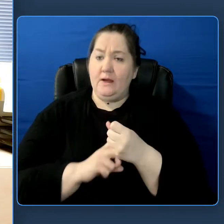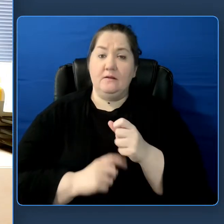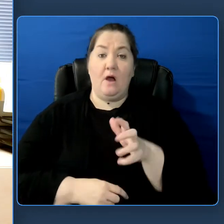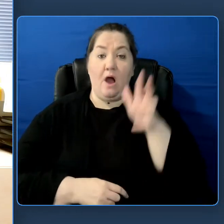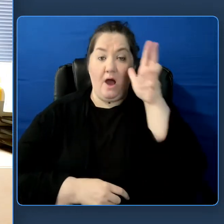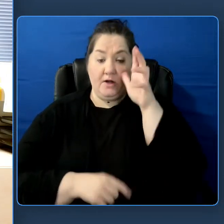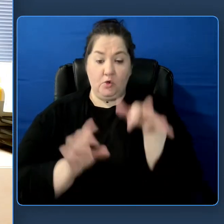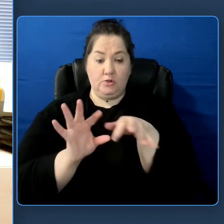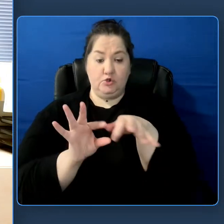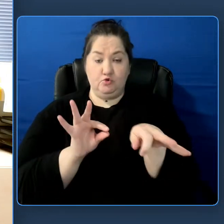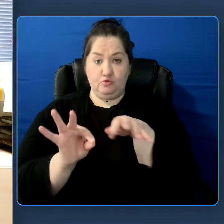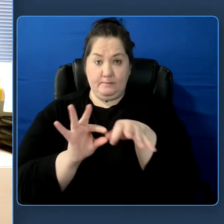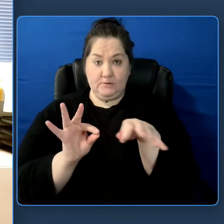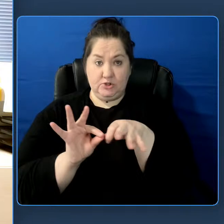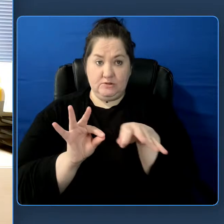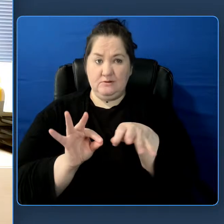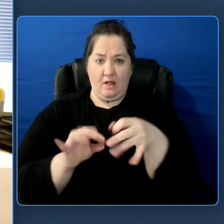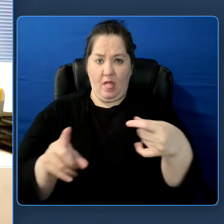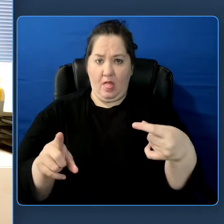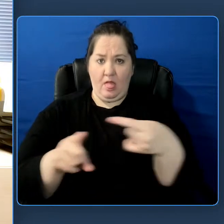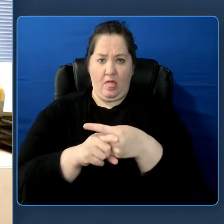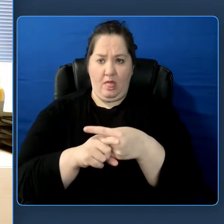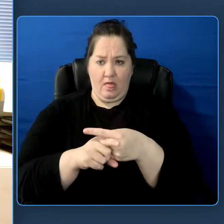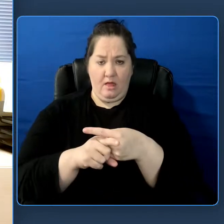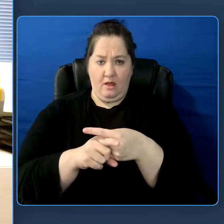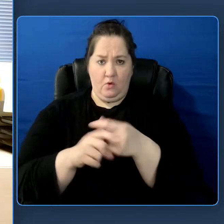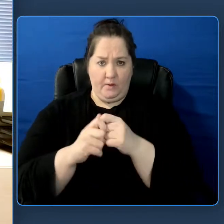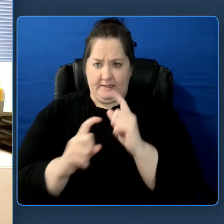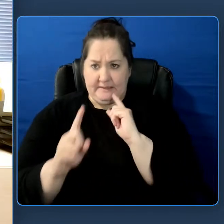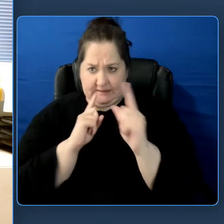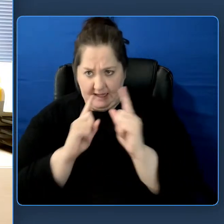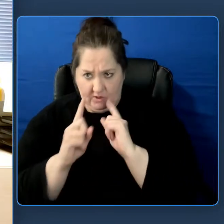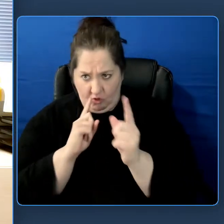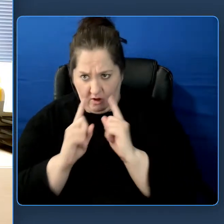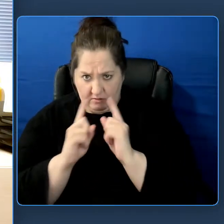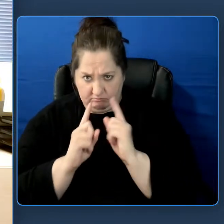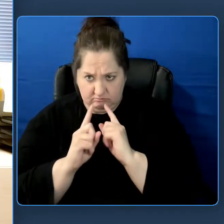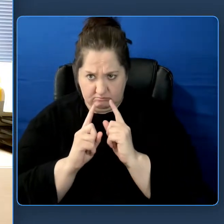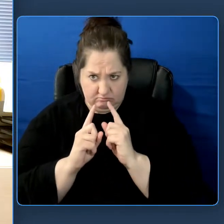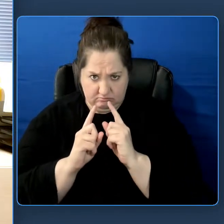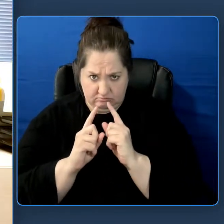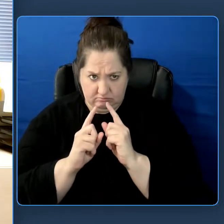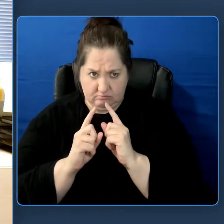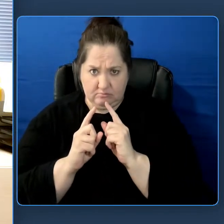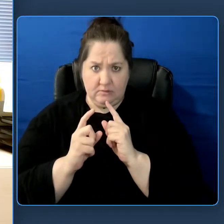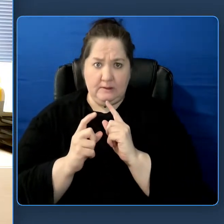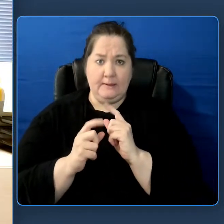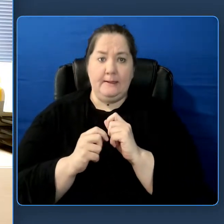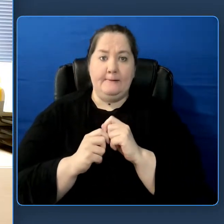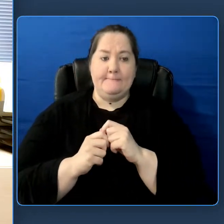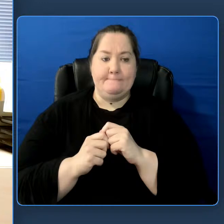audio description actually collides with the dialogue in a